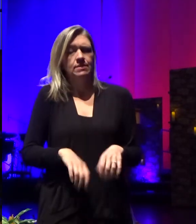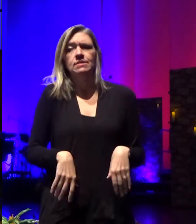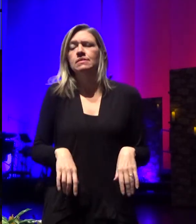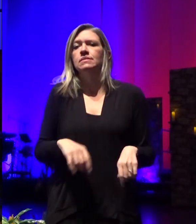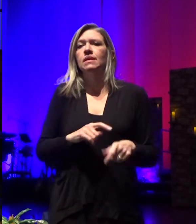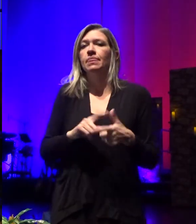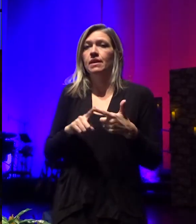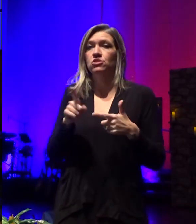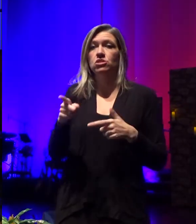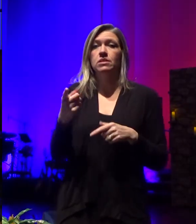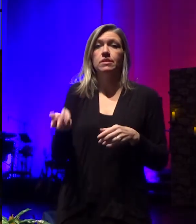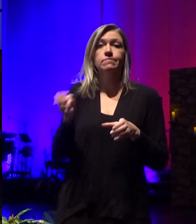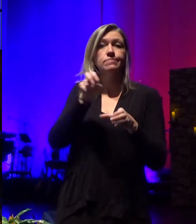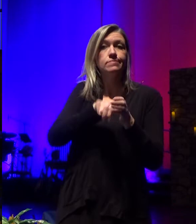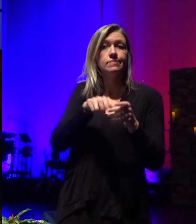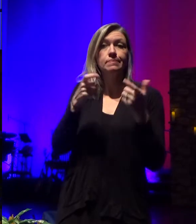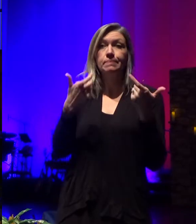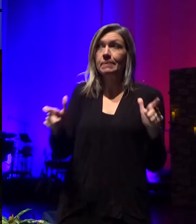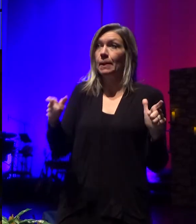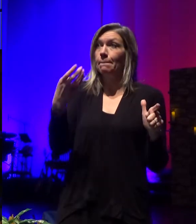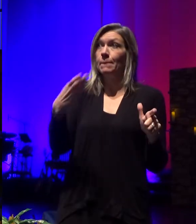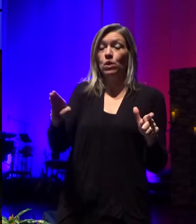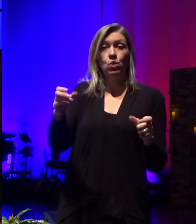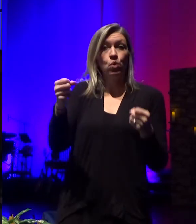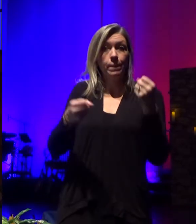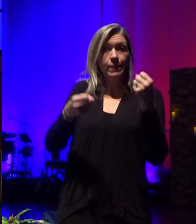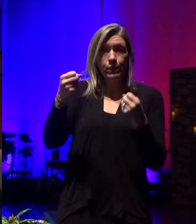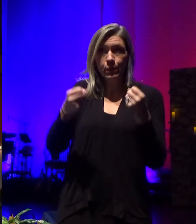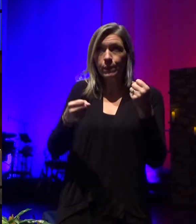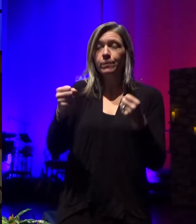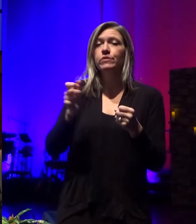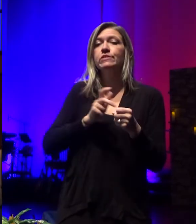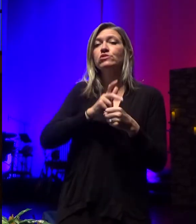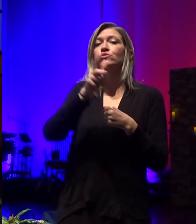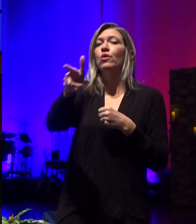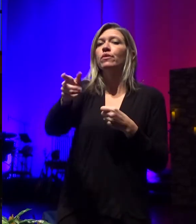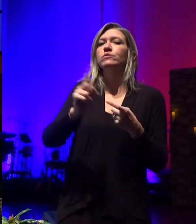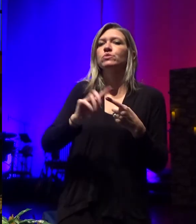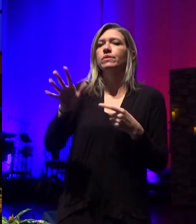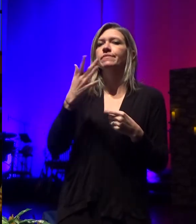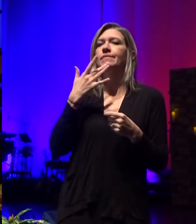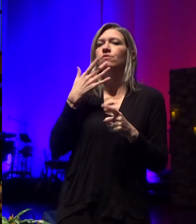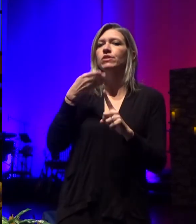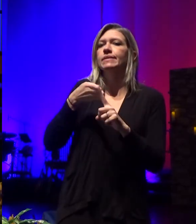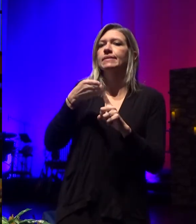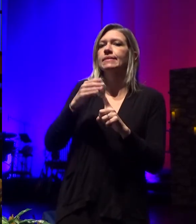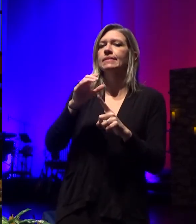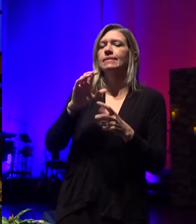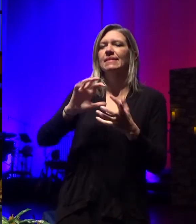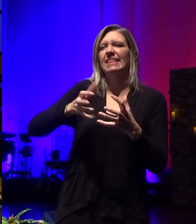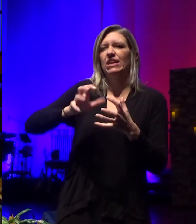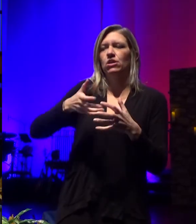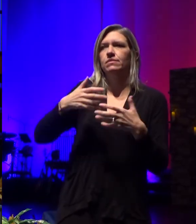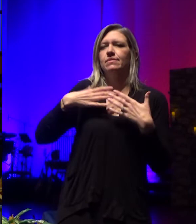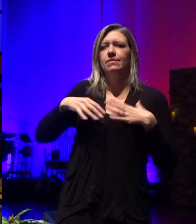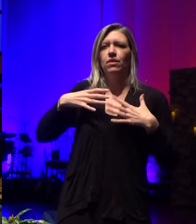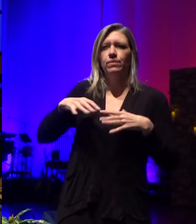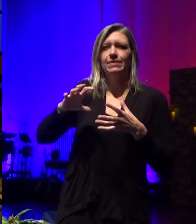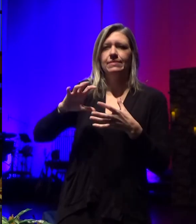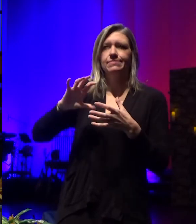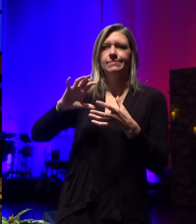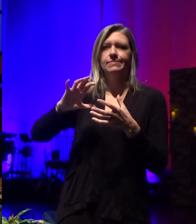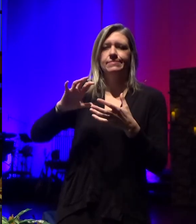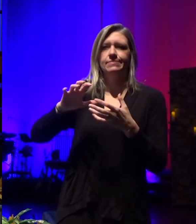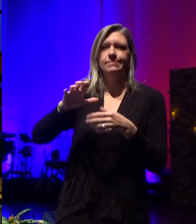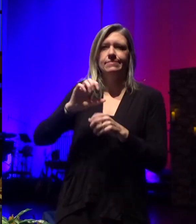big blue Buick and she drove over to her favorite cleaners, corner cleaners. And she had developed a deep